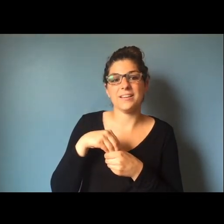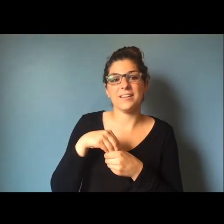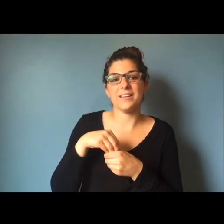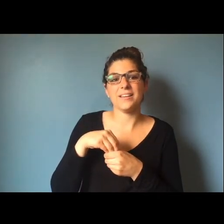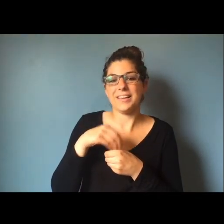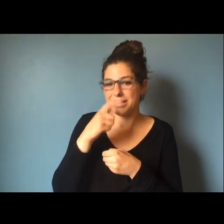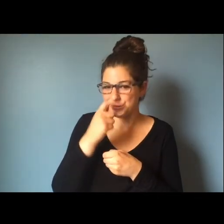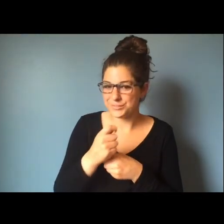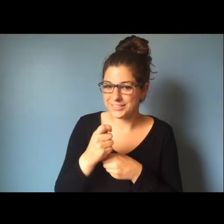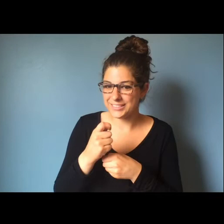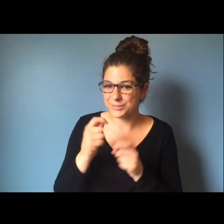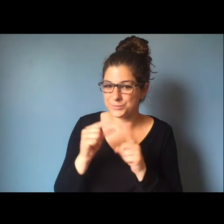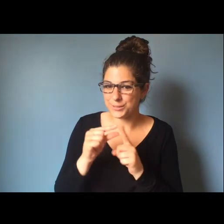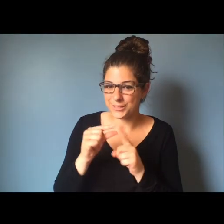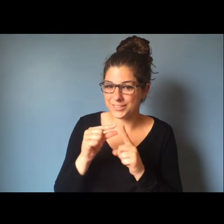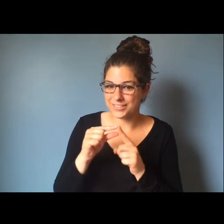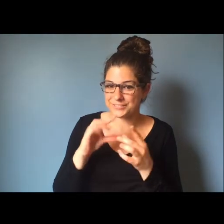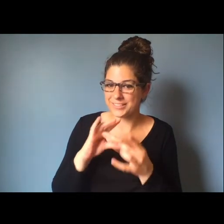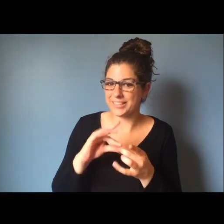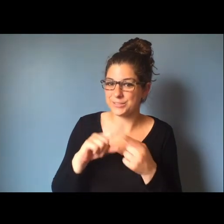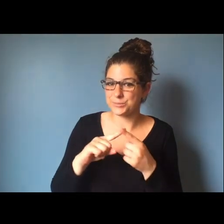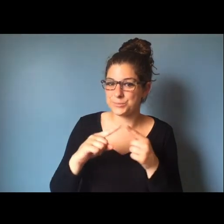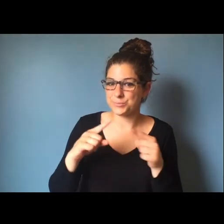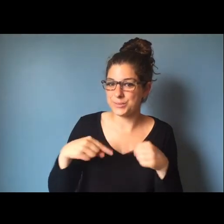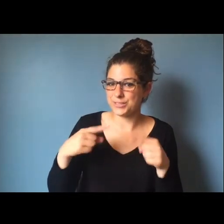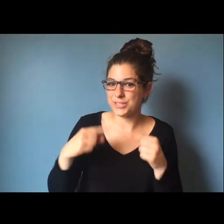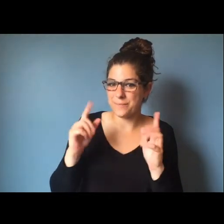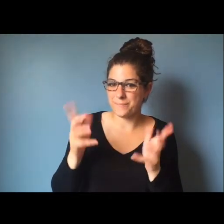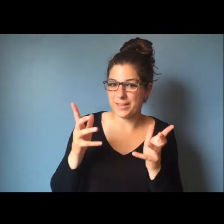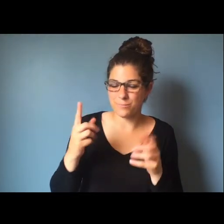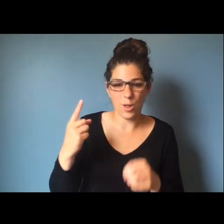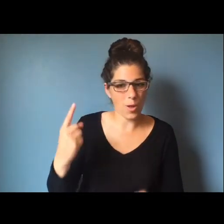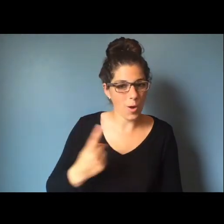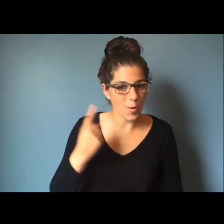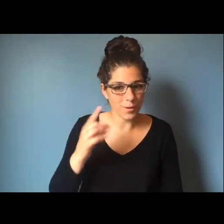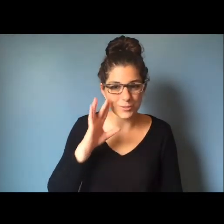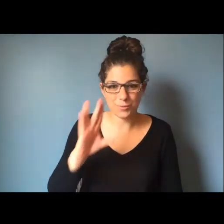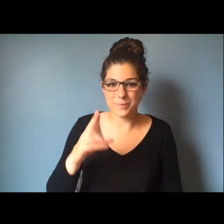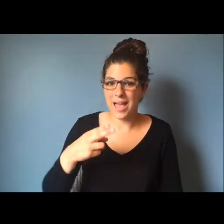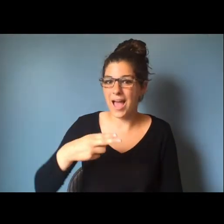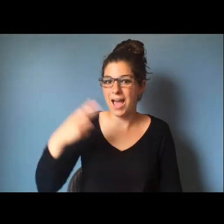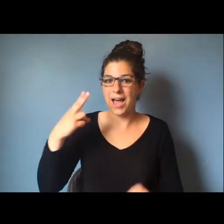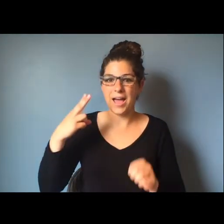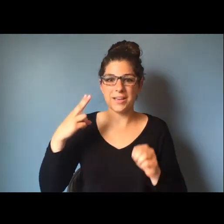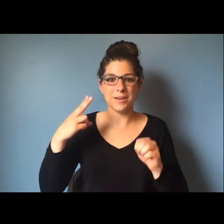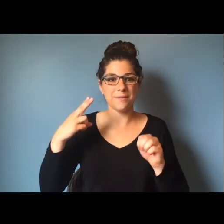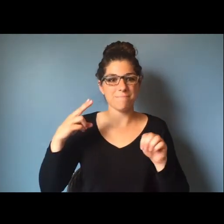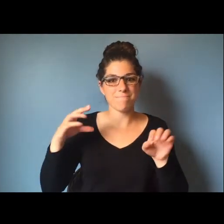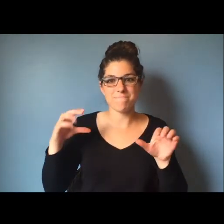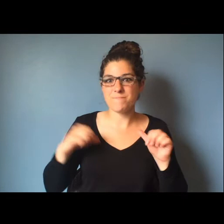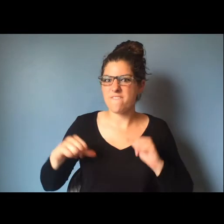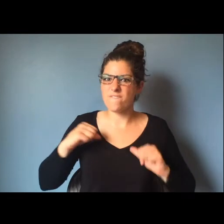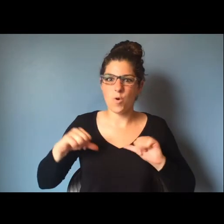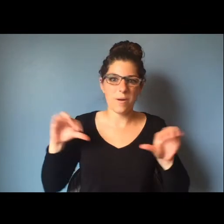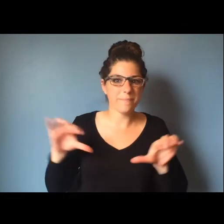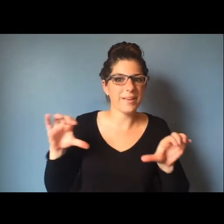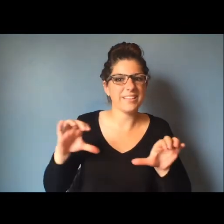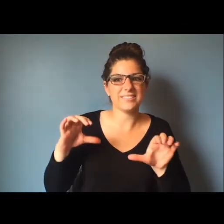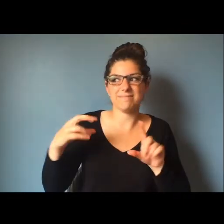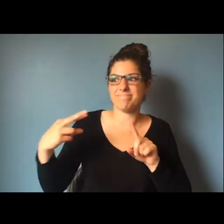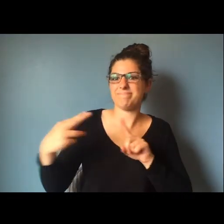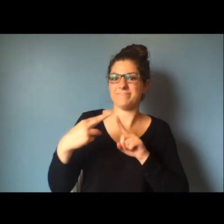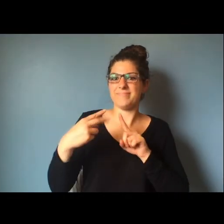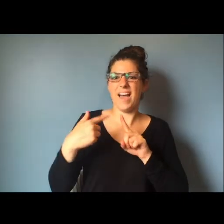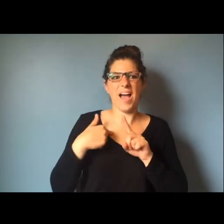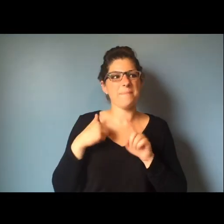it's an interesting word when it comes to wheelchair basketball. There's always going to be the high performance side of me that looks at me as a